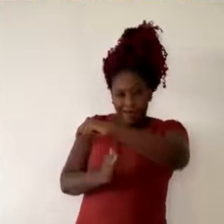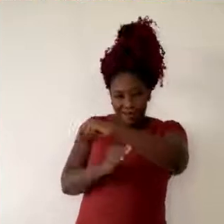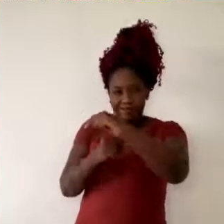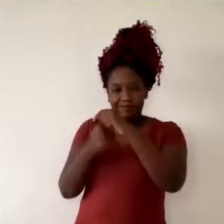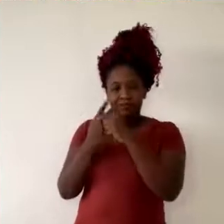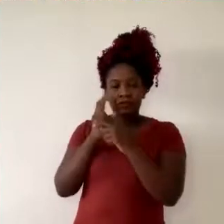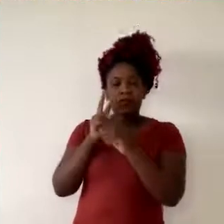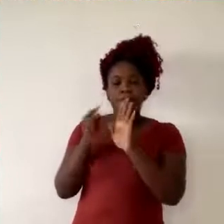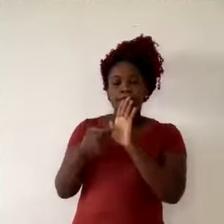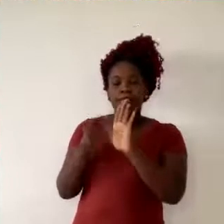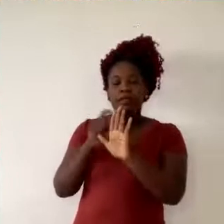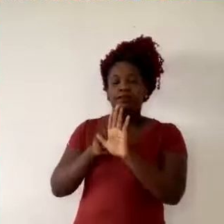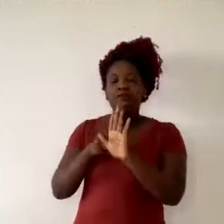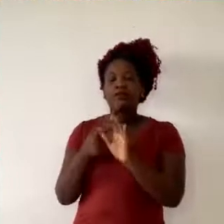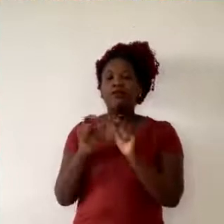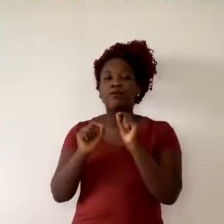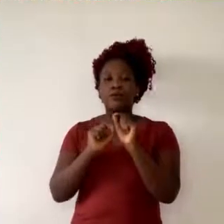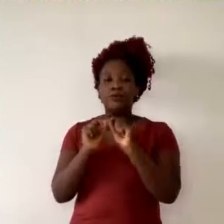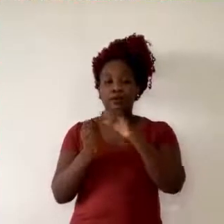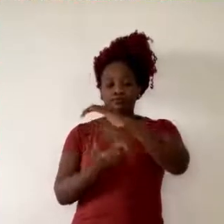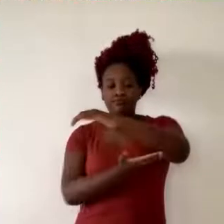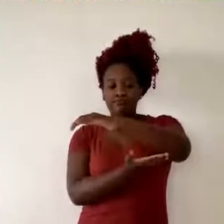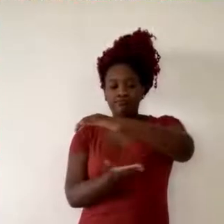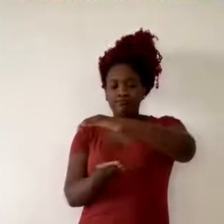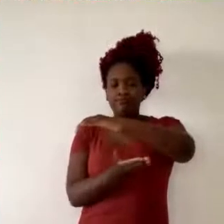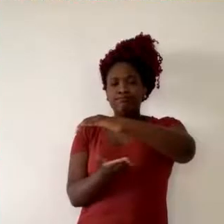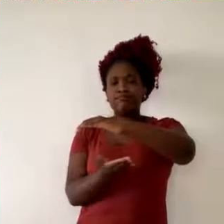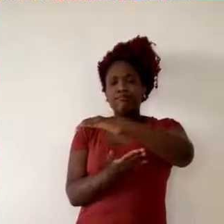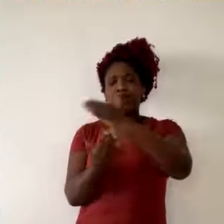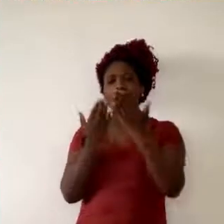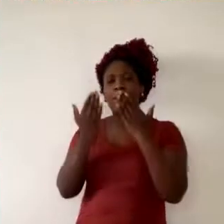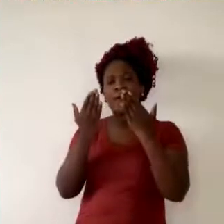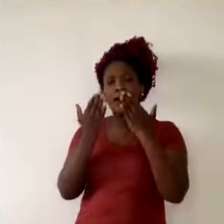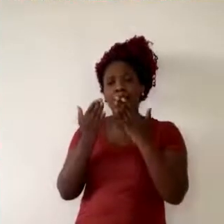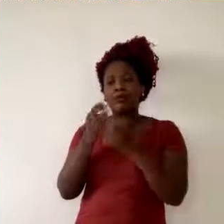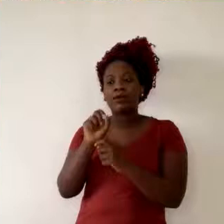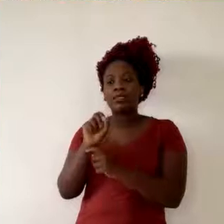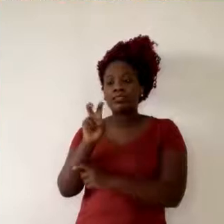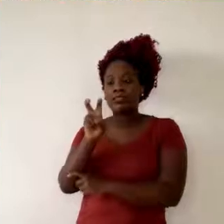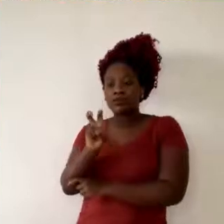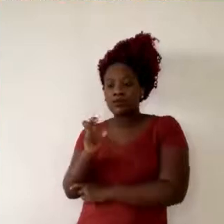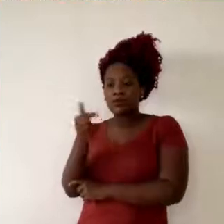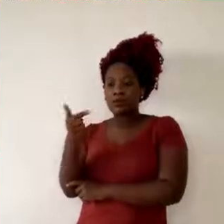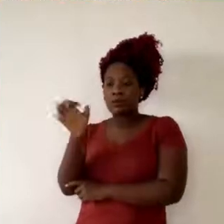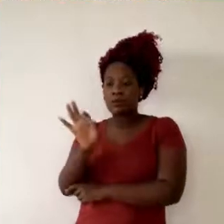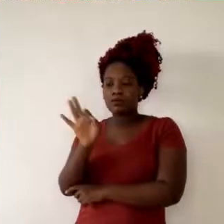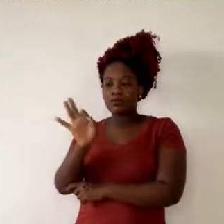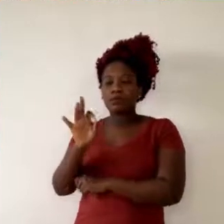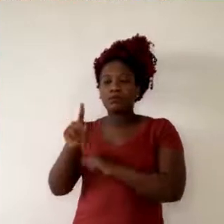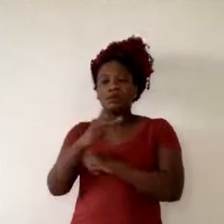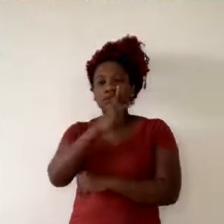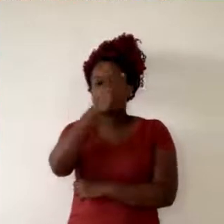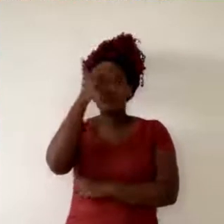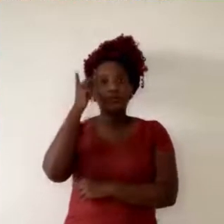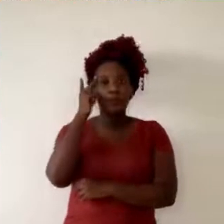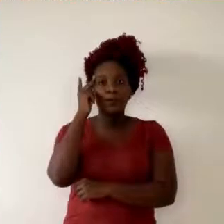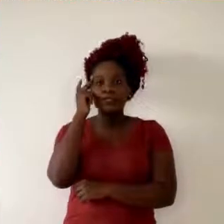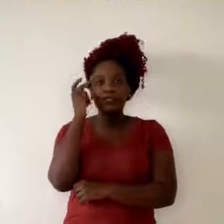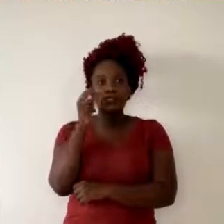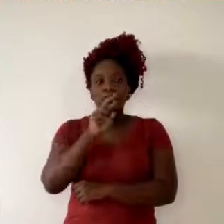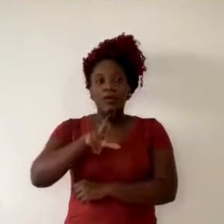iceberg and this problem that goes below the surface, we need to talk about the fact that